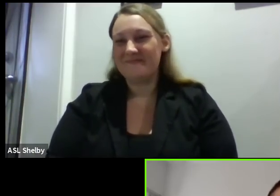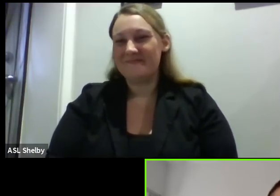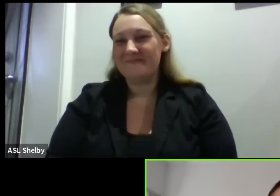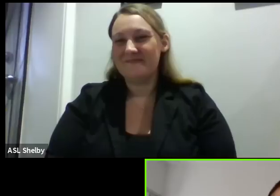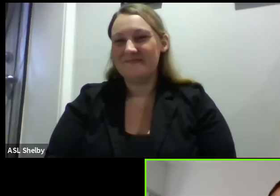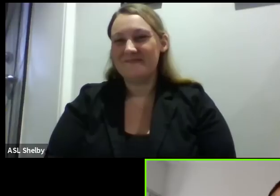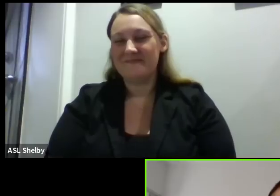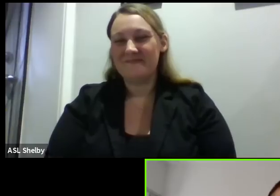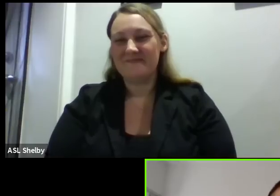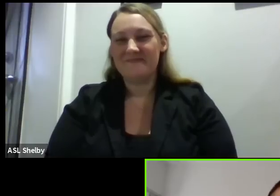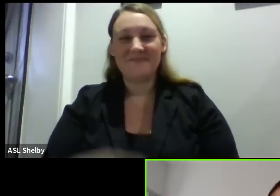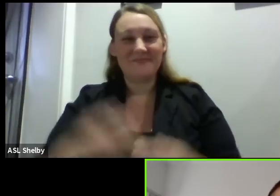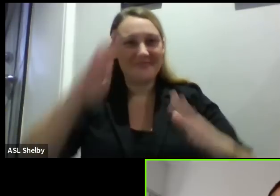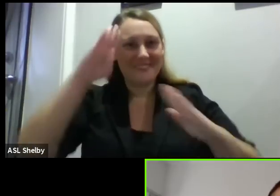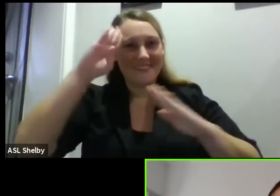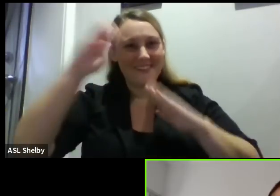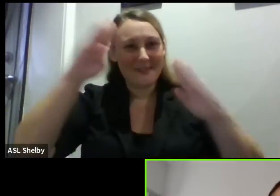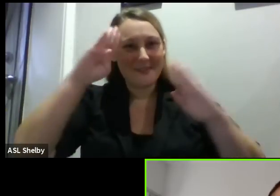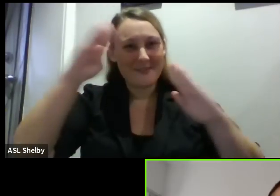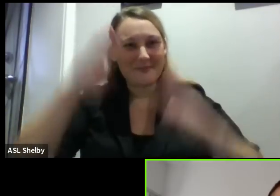Hello.